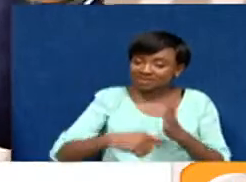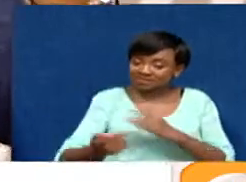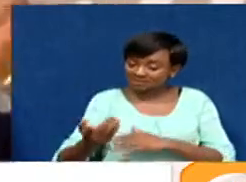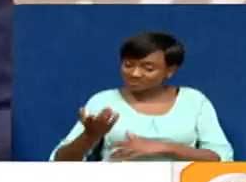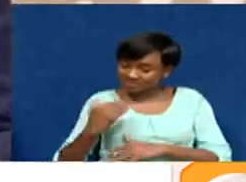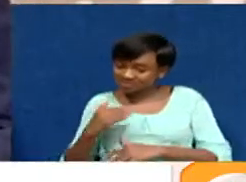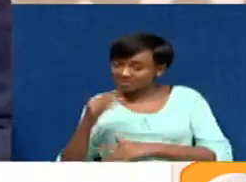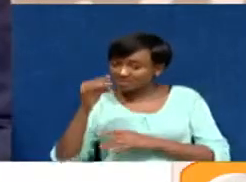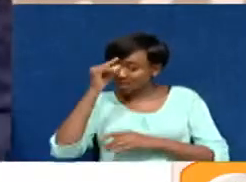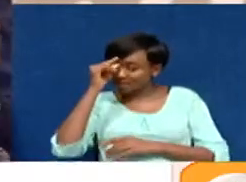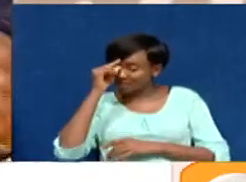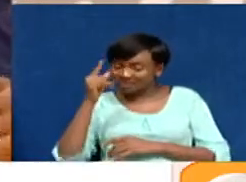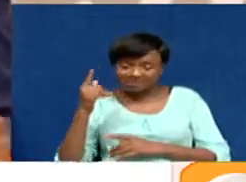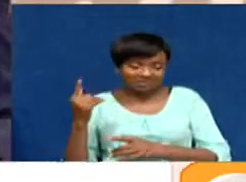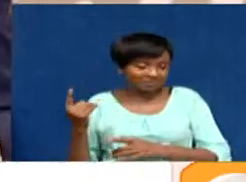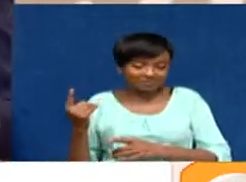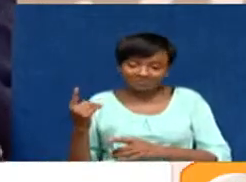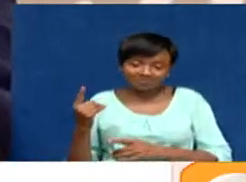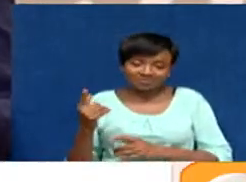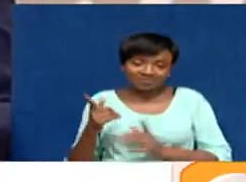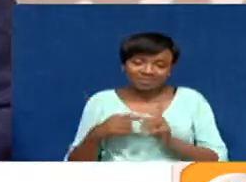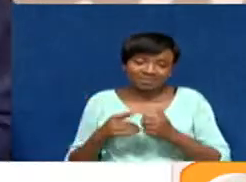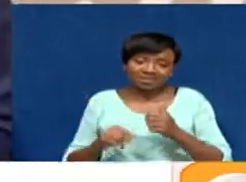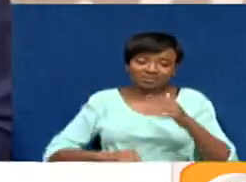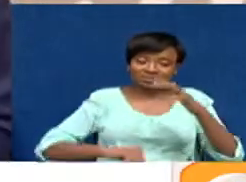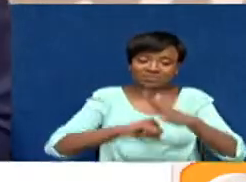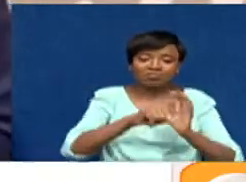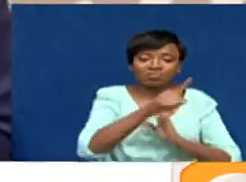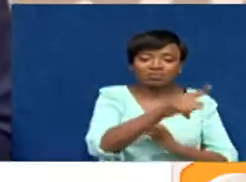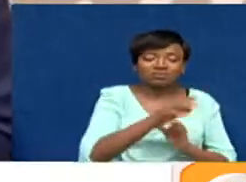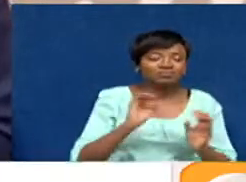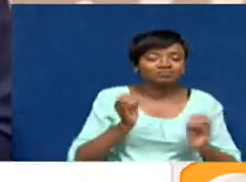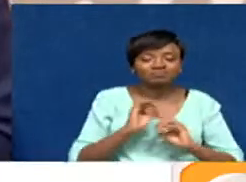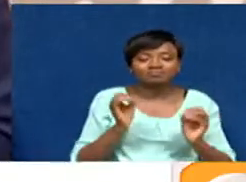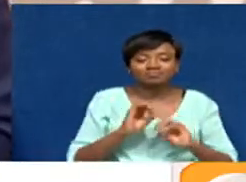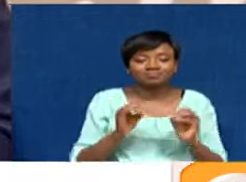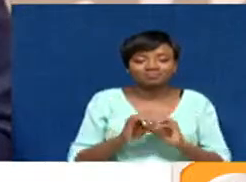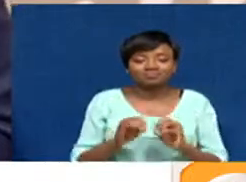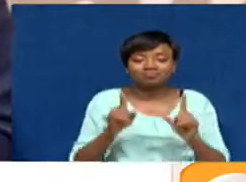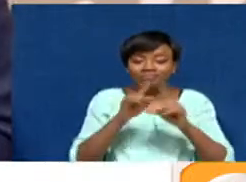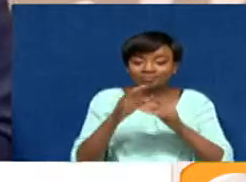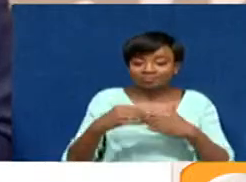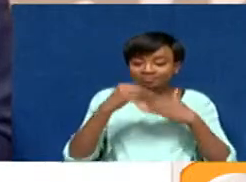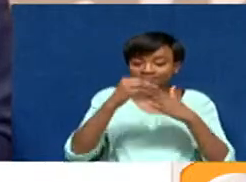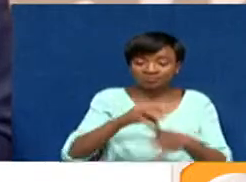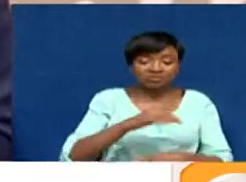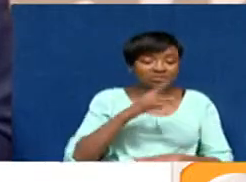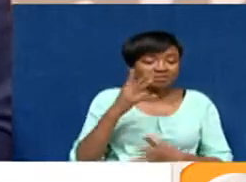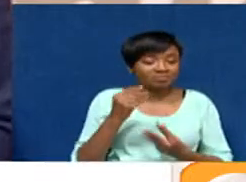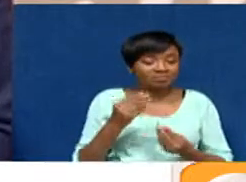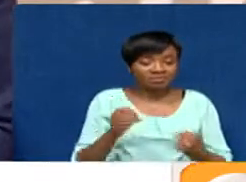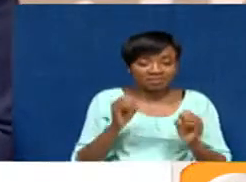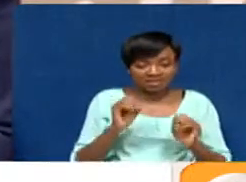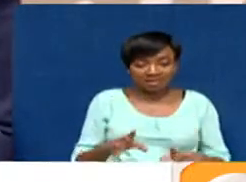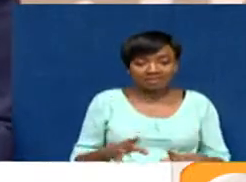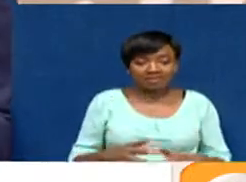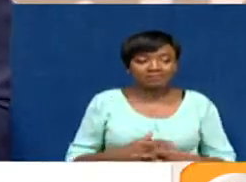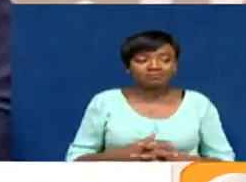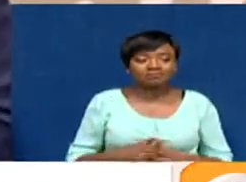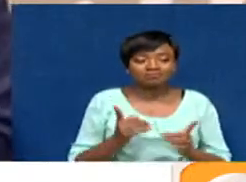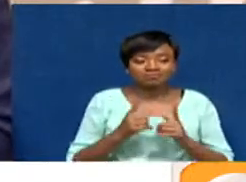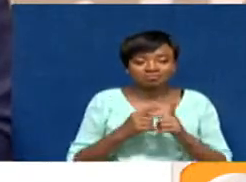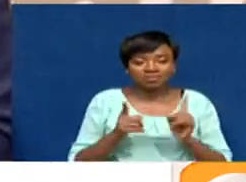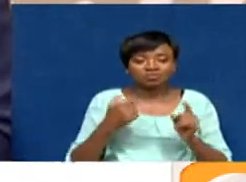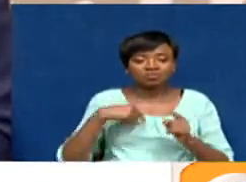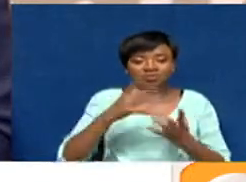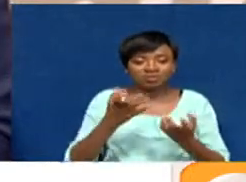leadership is difficult. You have to make tough decisions, even though they are unpopular, and then we see how we can